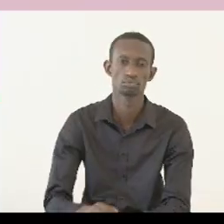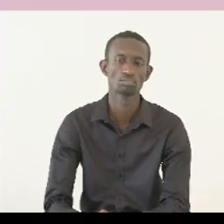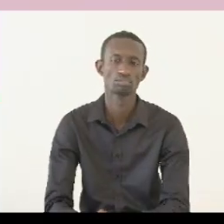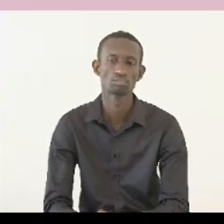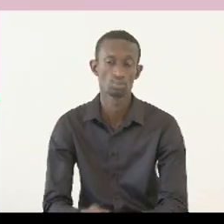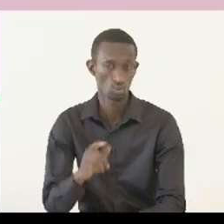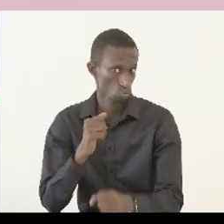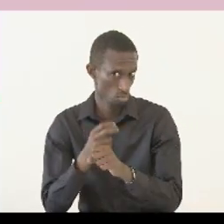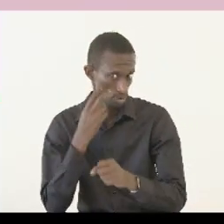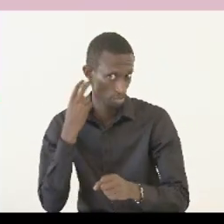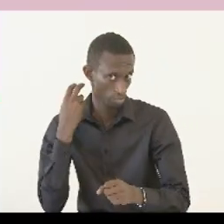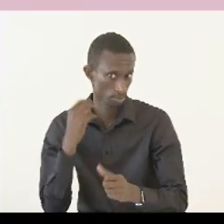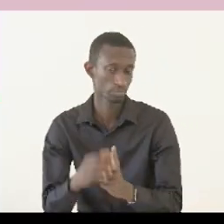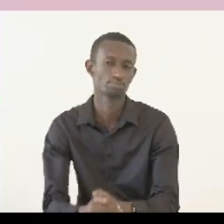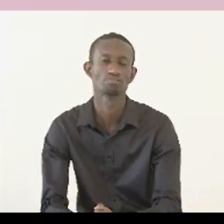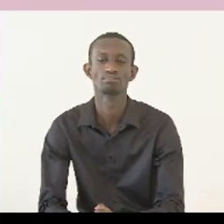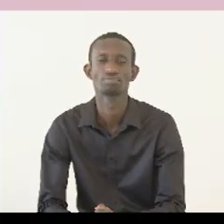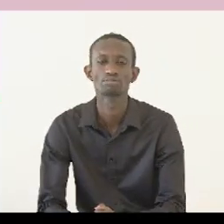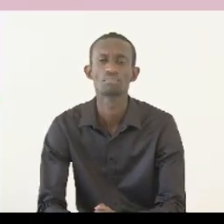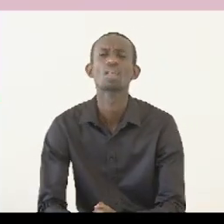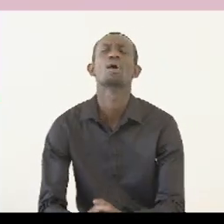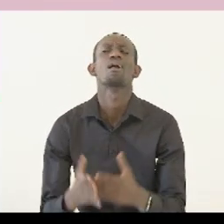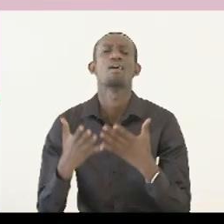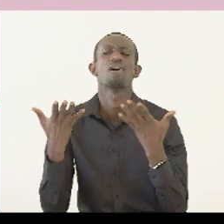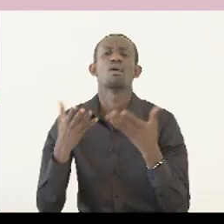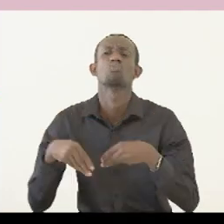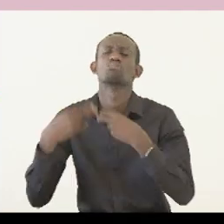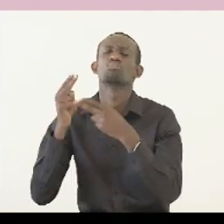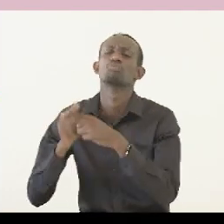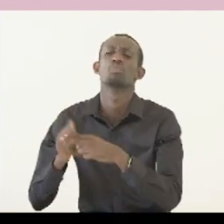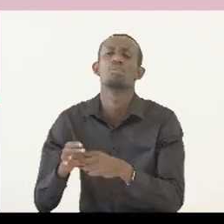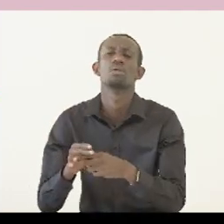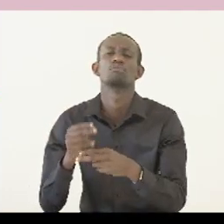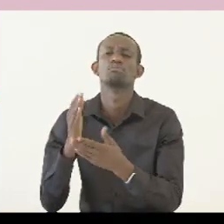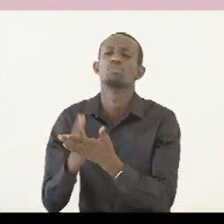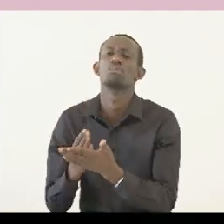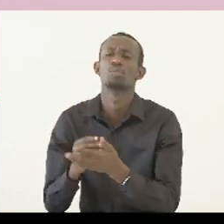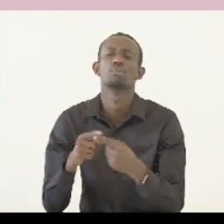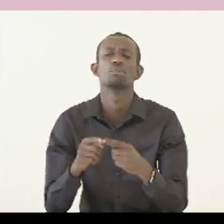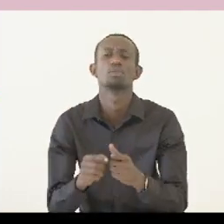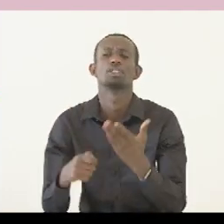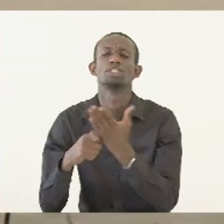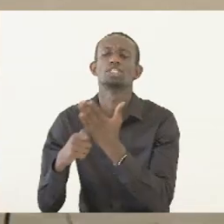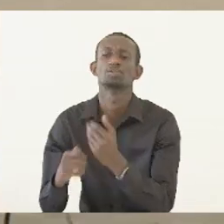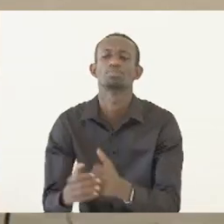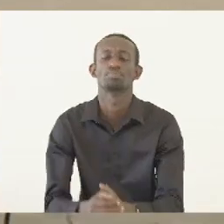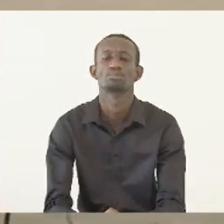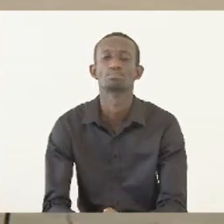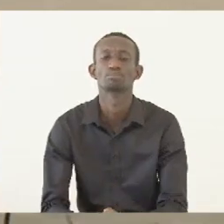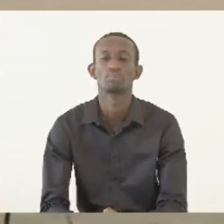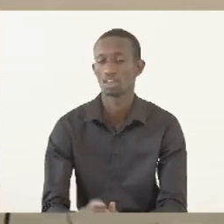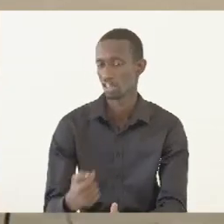have revised how to name the different particles, the charged particles. And